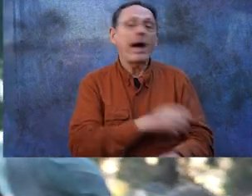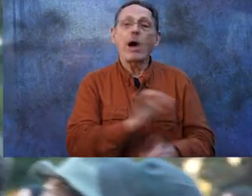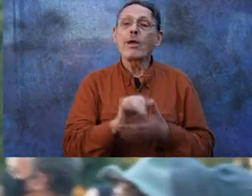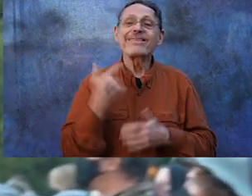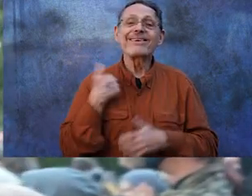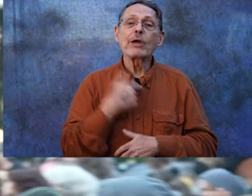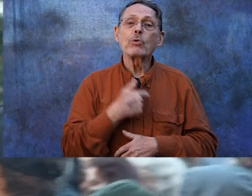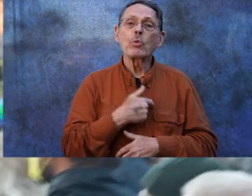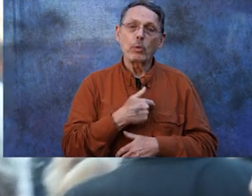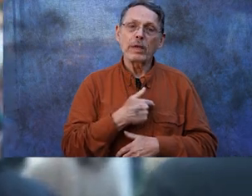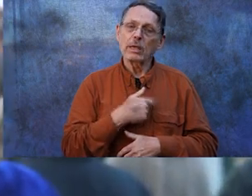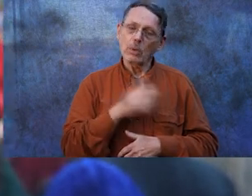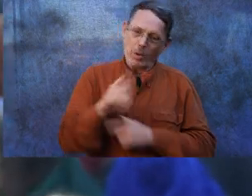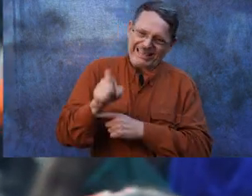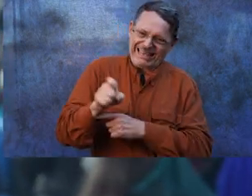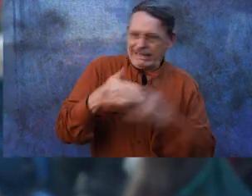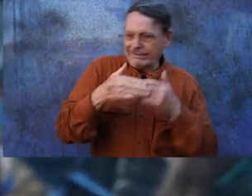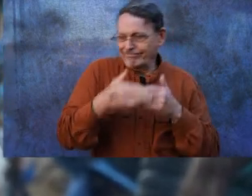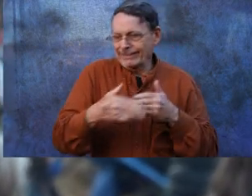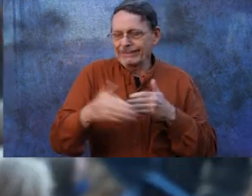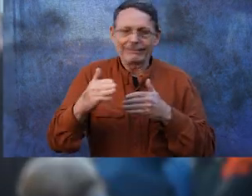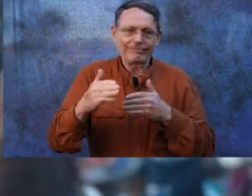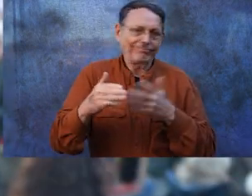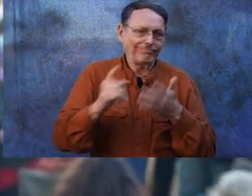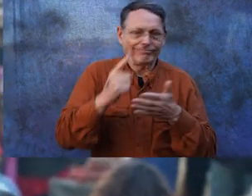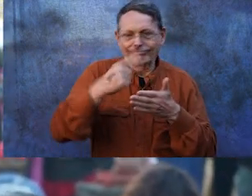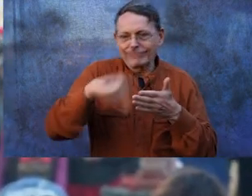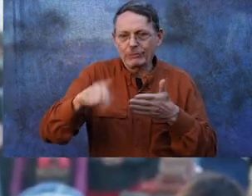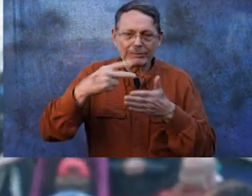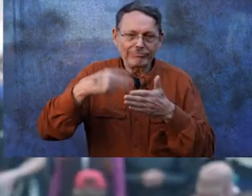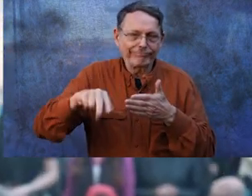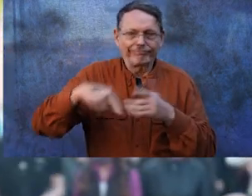The power that we will need in these coming weeks and months.